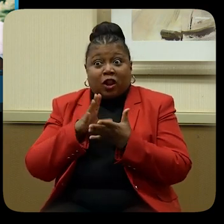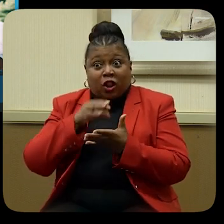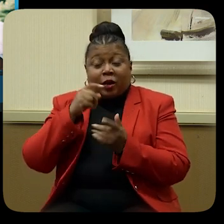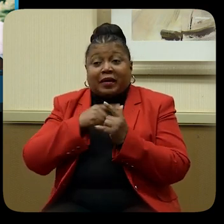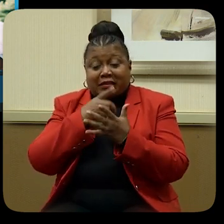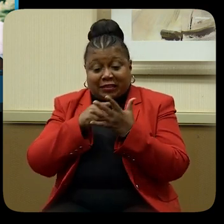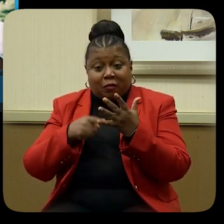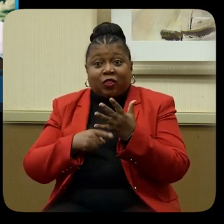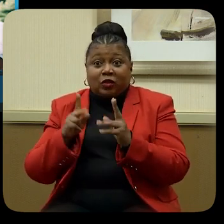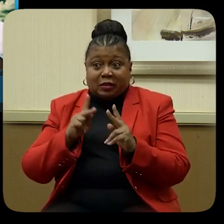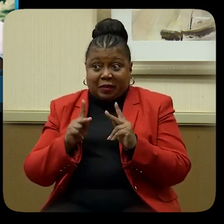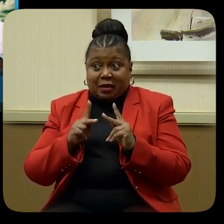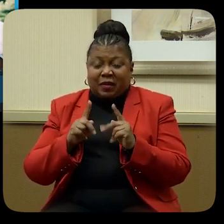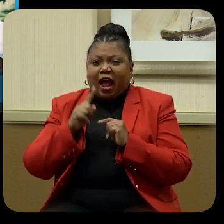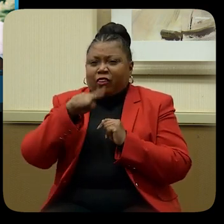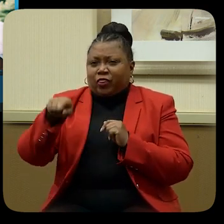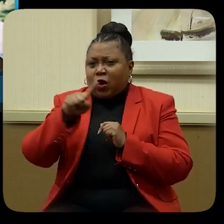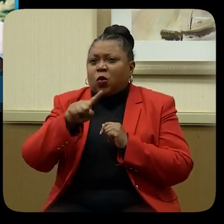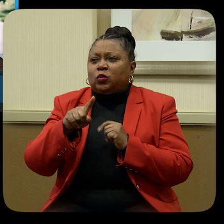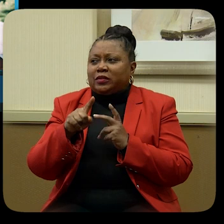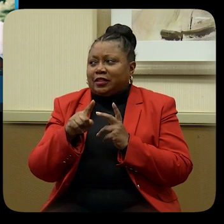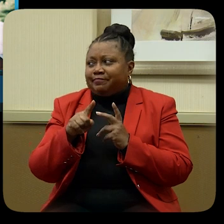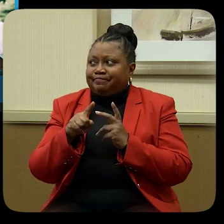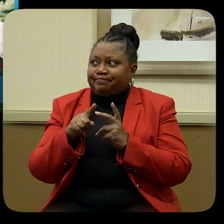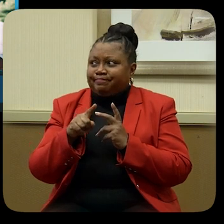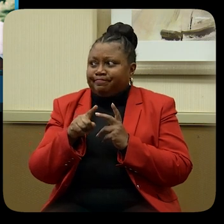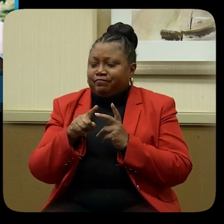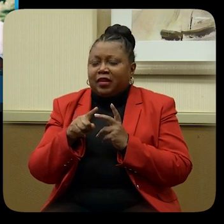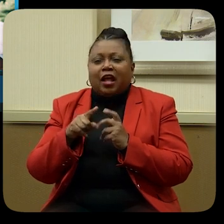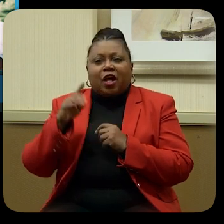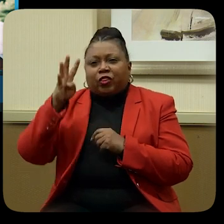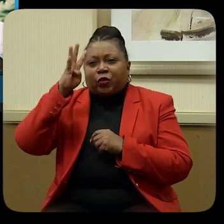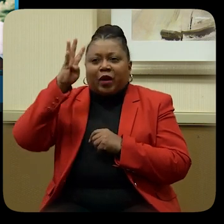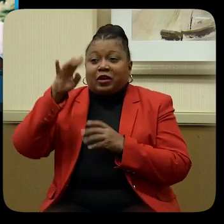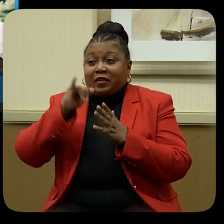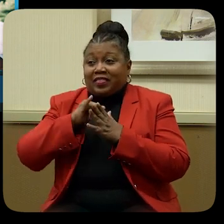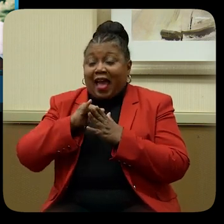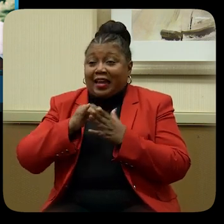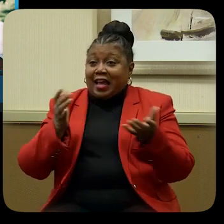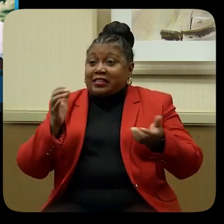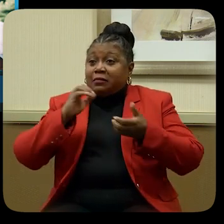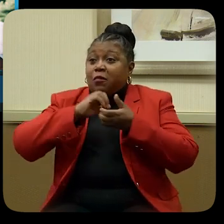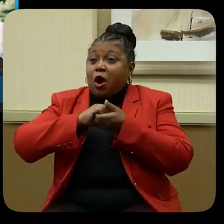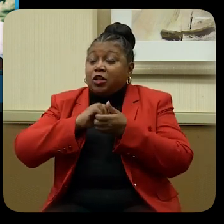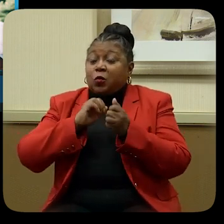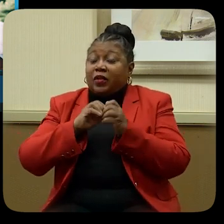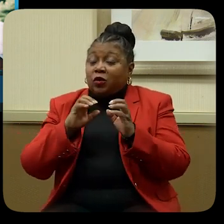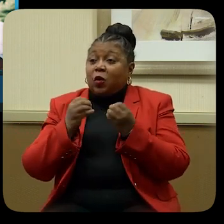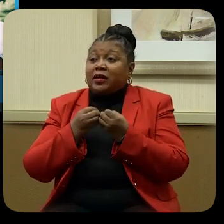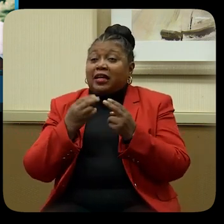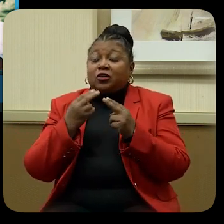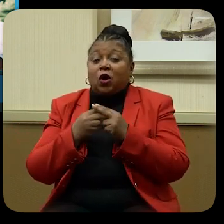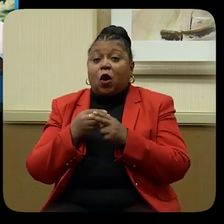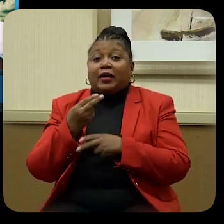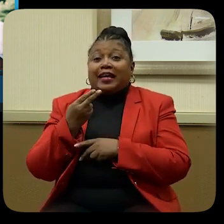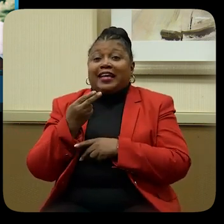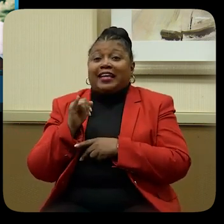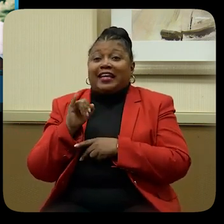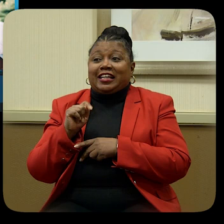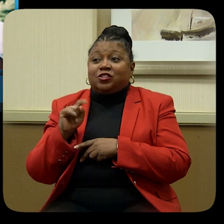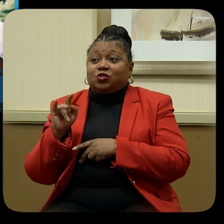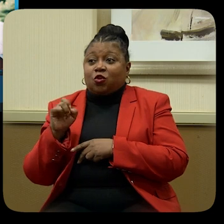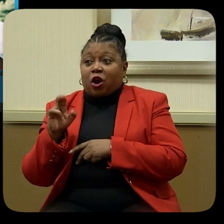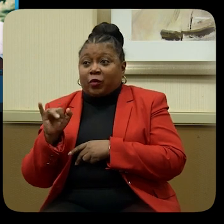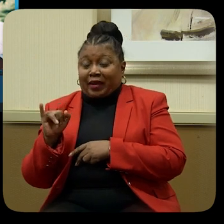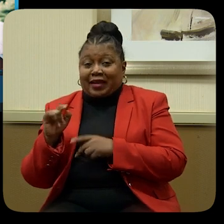some of those people, and the creator of that has partnered with an organization called History